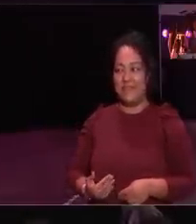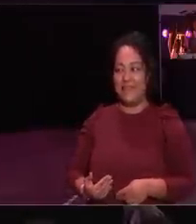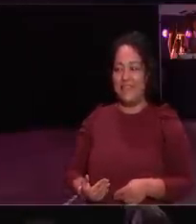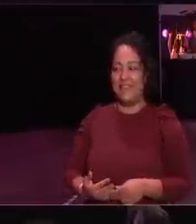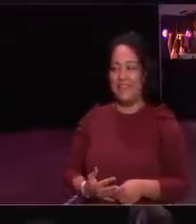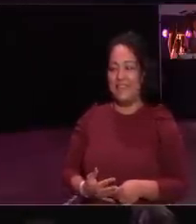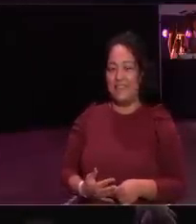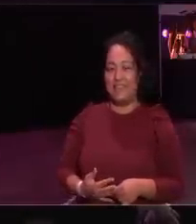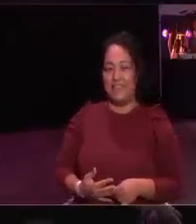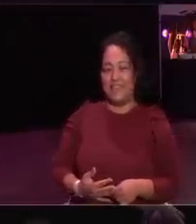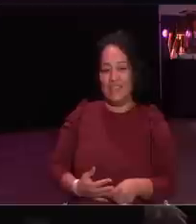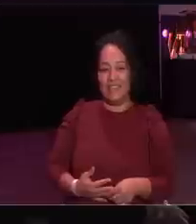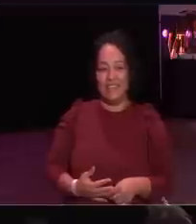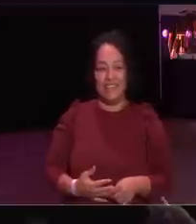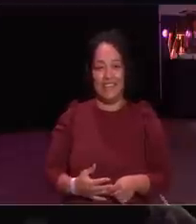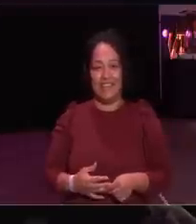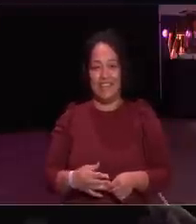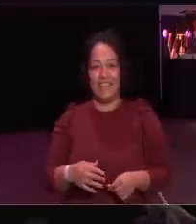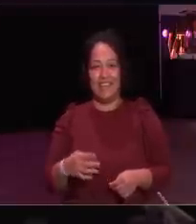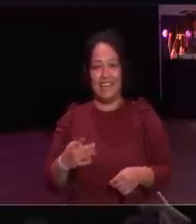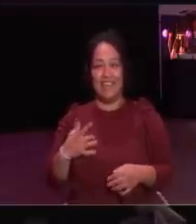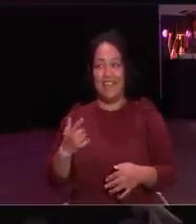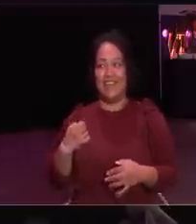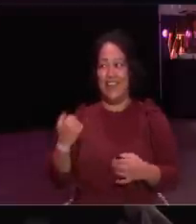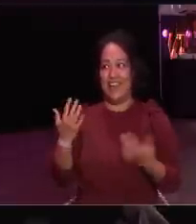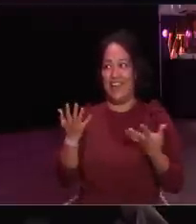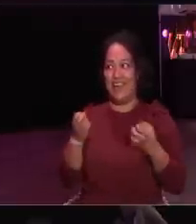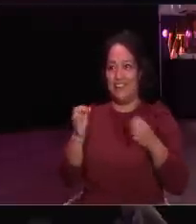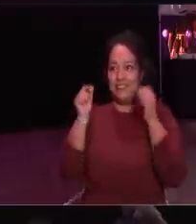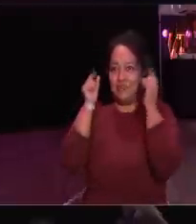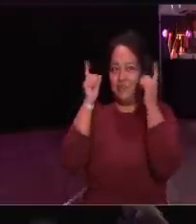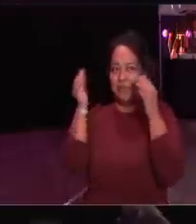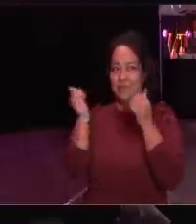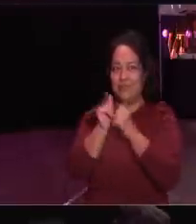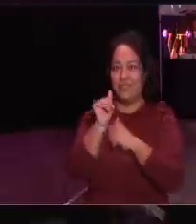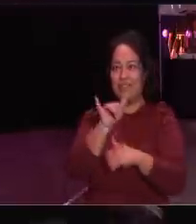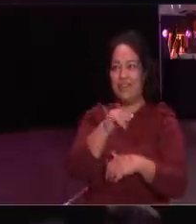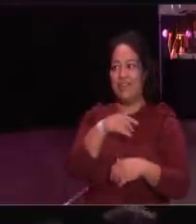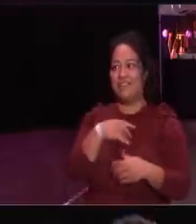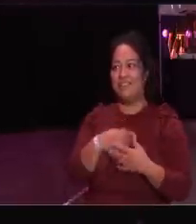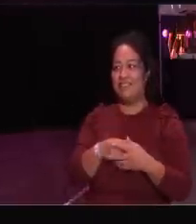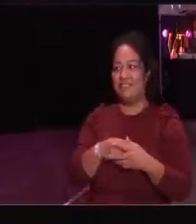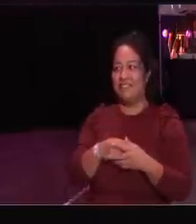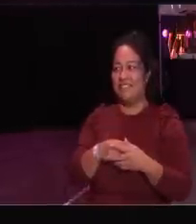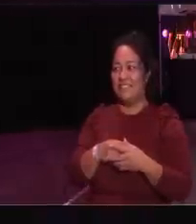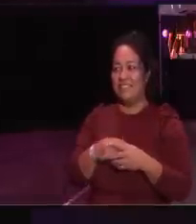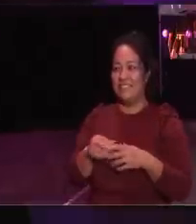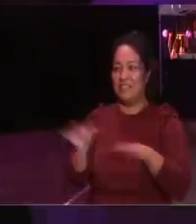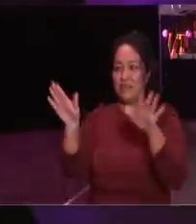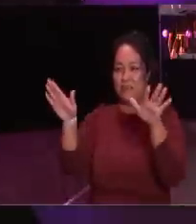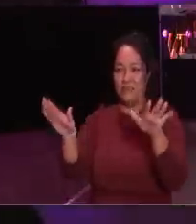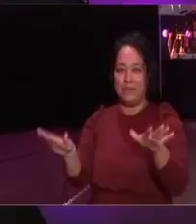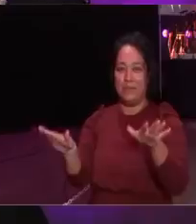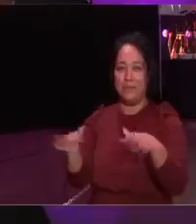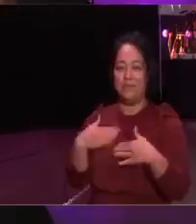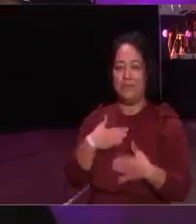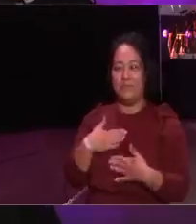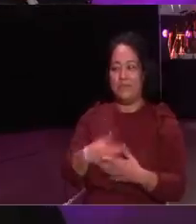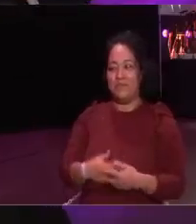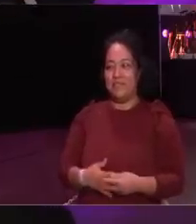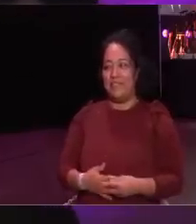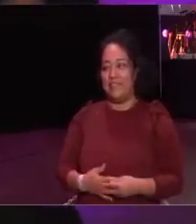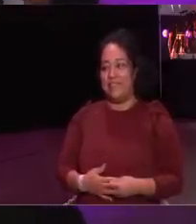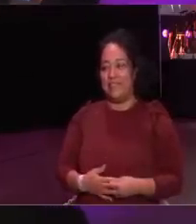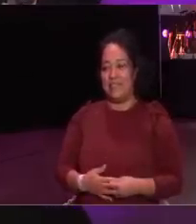Amén. Hasta yo me sorprendí con eso, hermano. Even I got surprised with that. Siéntense, por favor. Gracias. You may be seated, please.